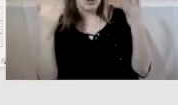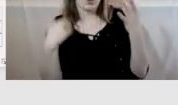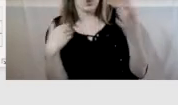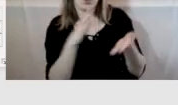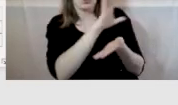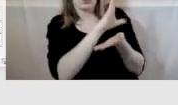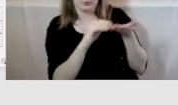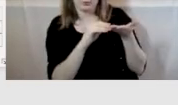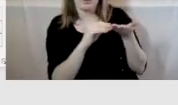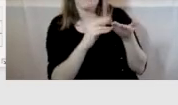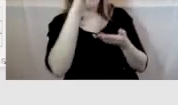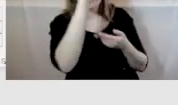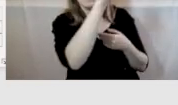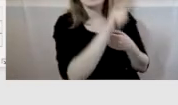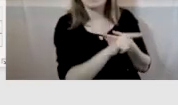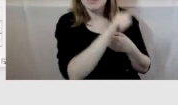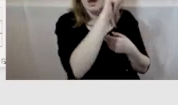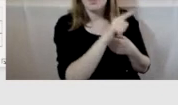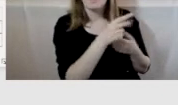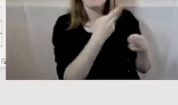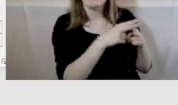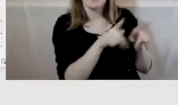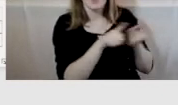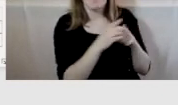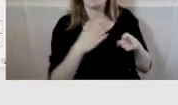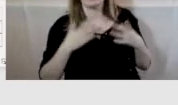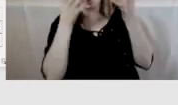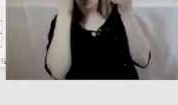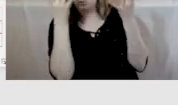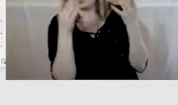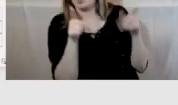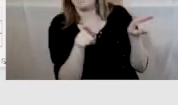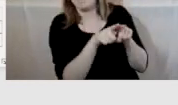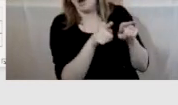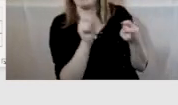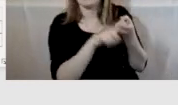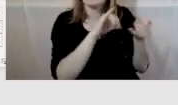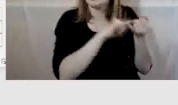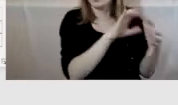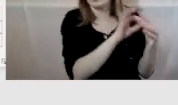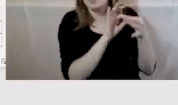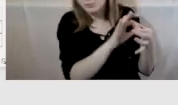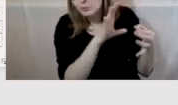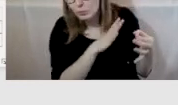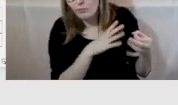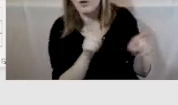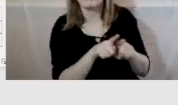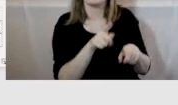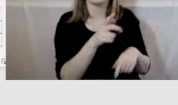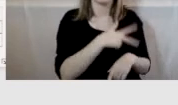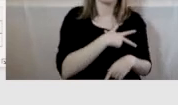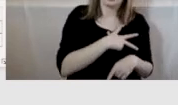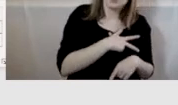nukopijuoti iš tų šalių, kurios yra mums kultūriškai, istoriškai, socialinė savo